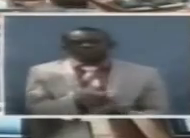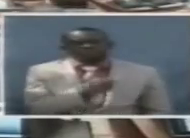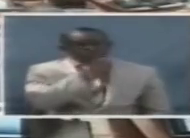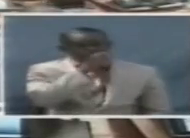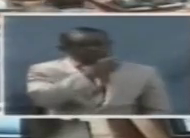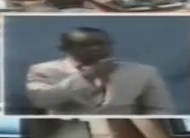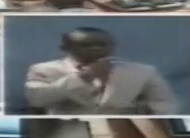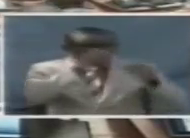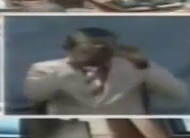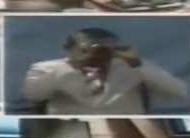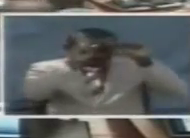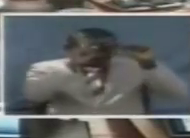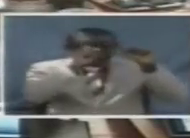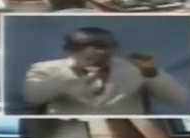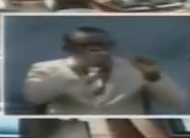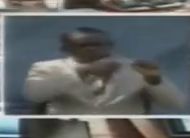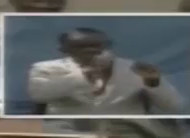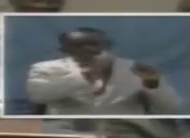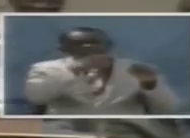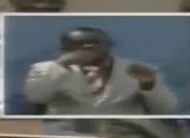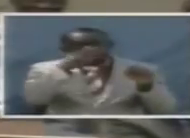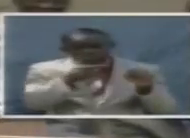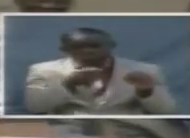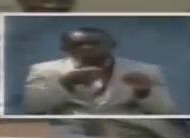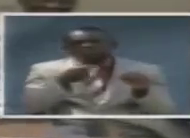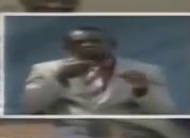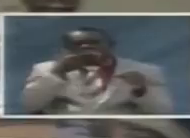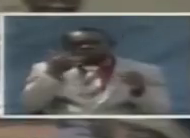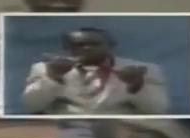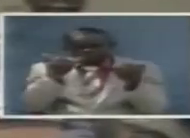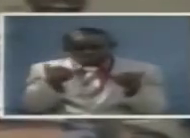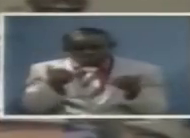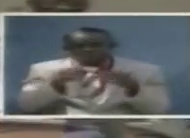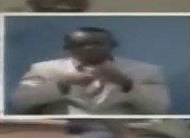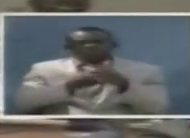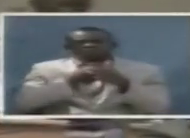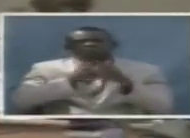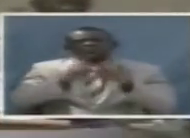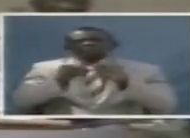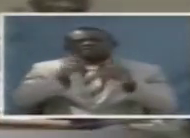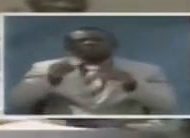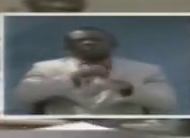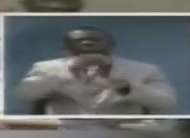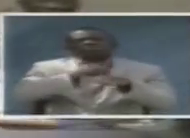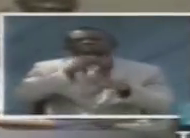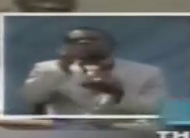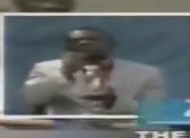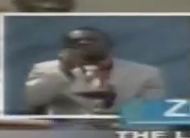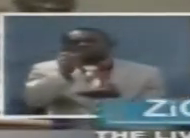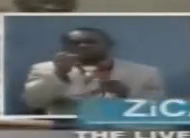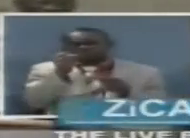recommending favorable consideration of the motion that are now laid on the table.